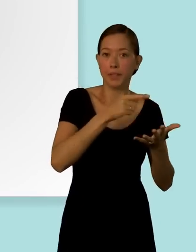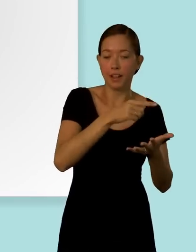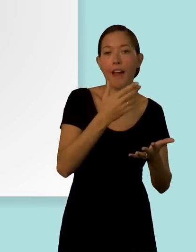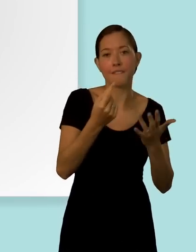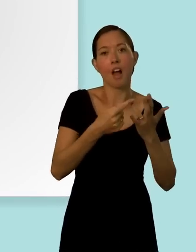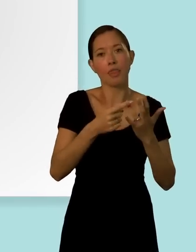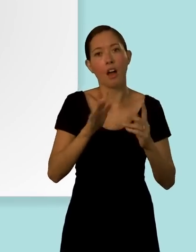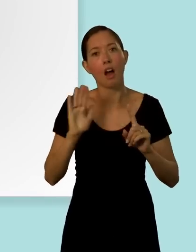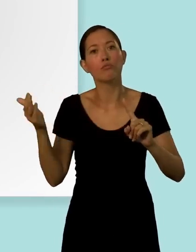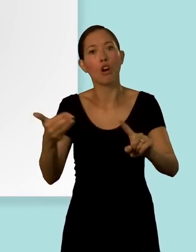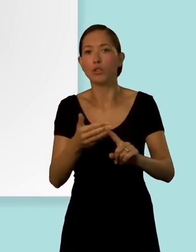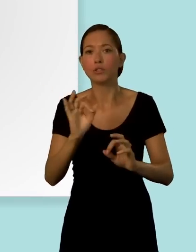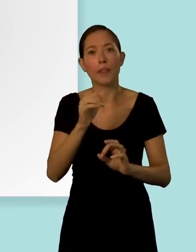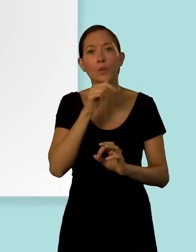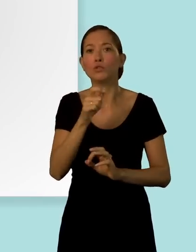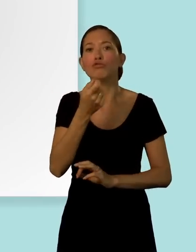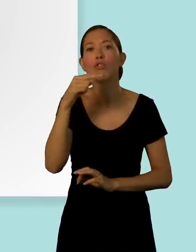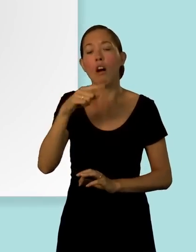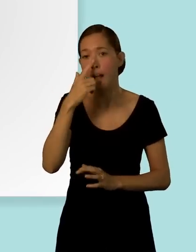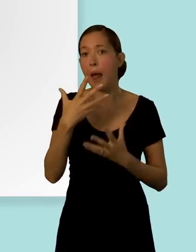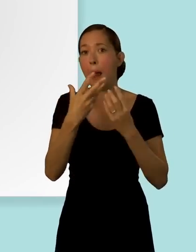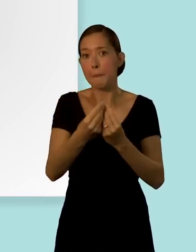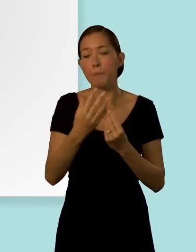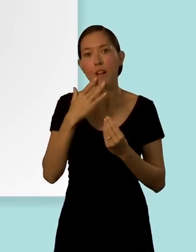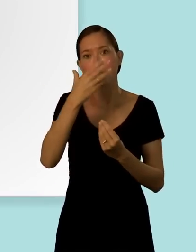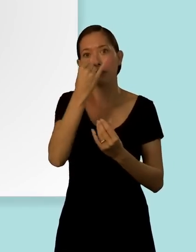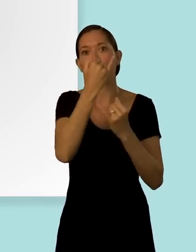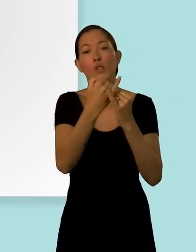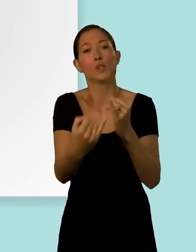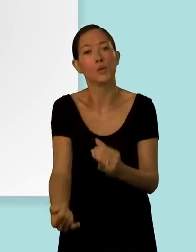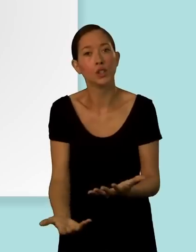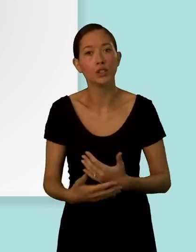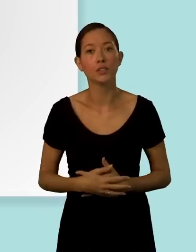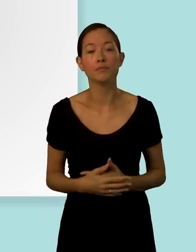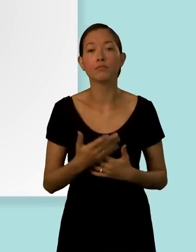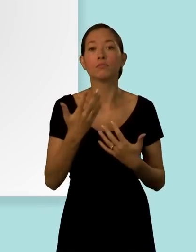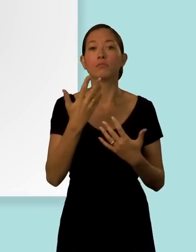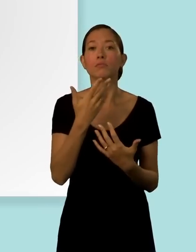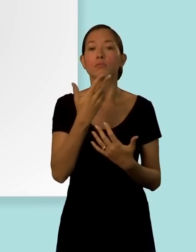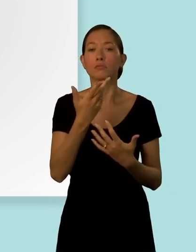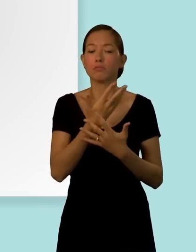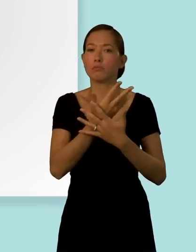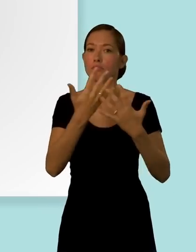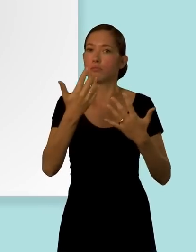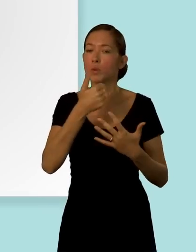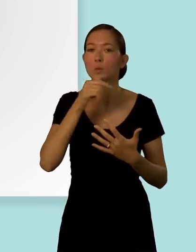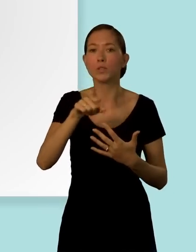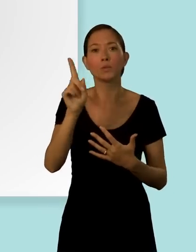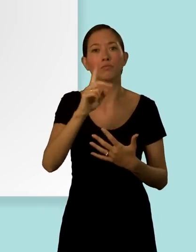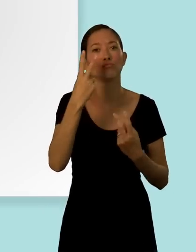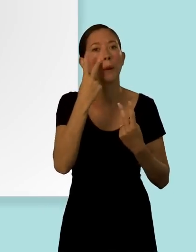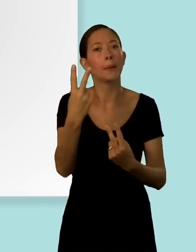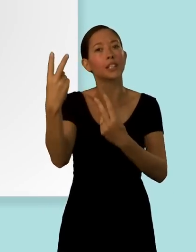are other non-drug approaches that may be helpful as dementia progresses. Some of the more commonly used ones are